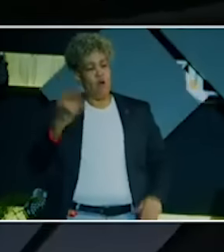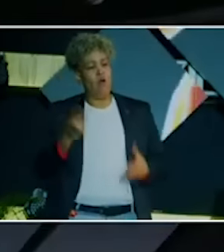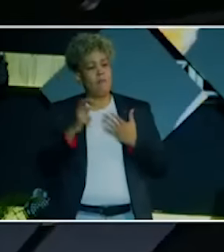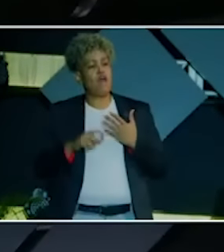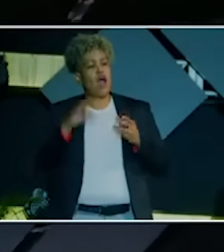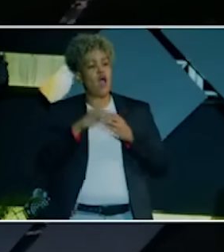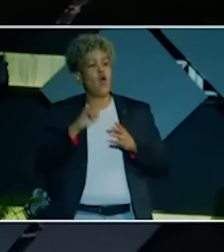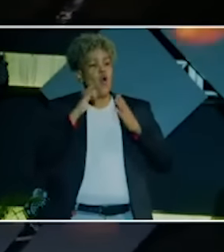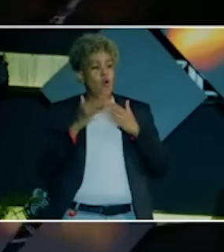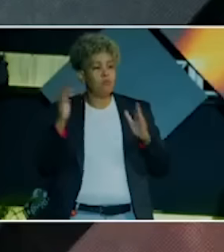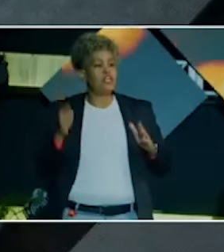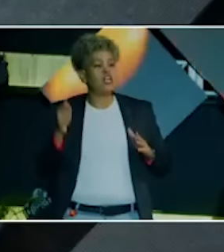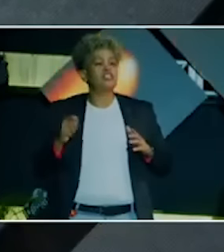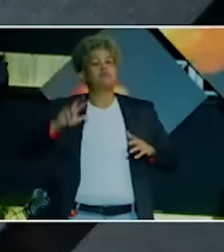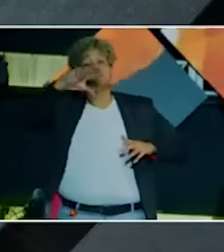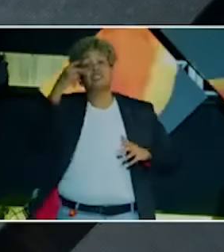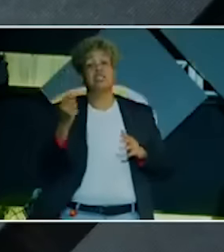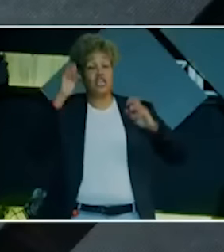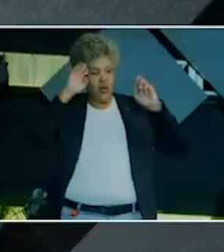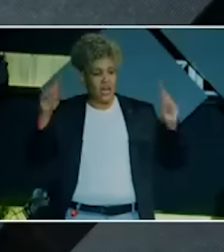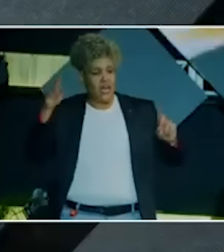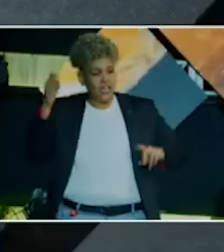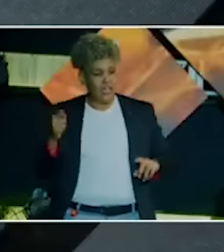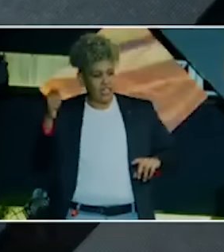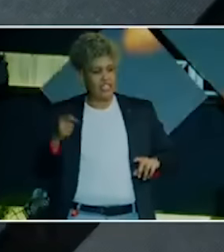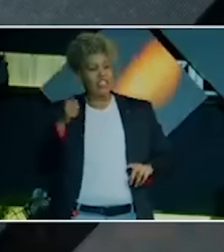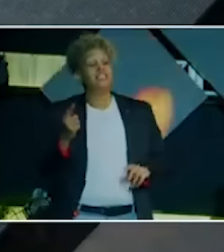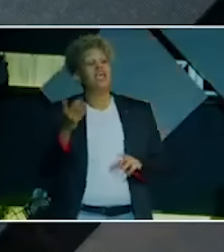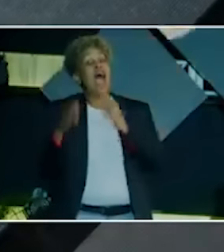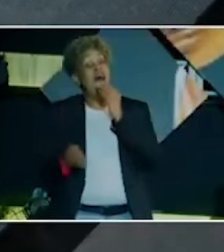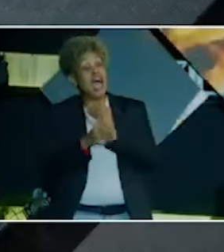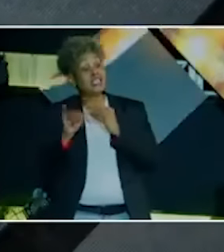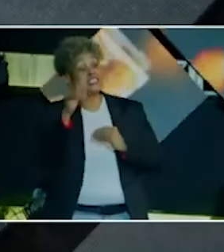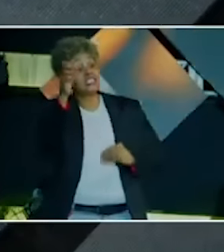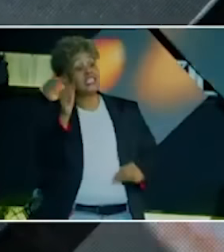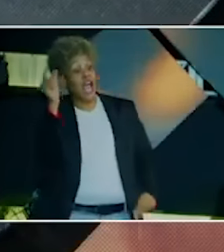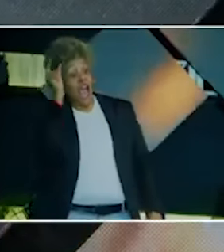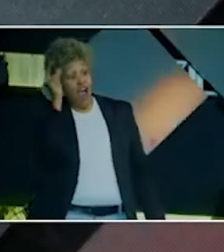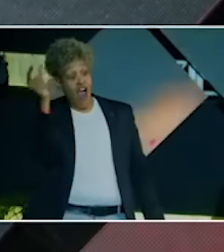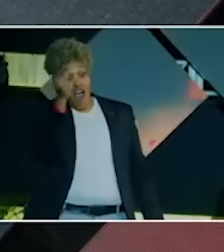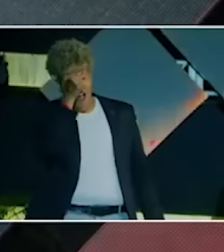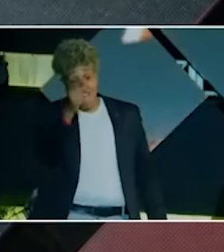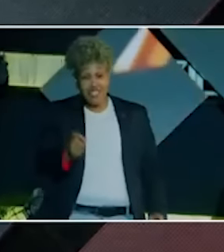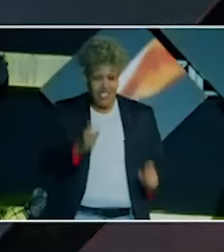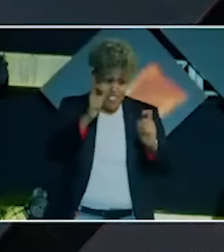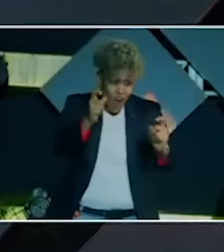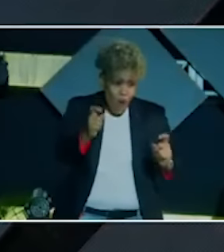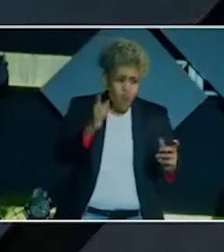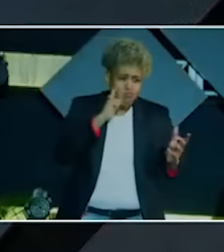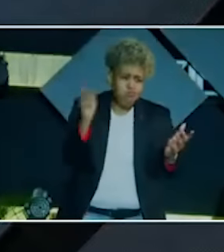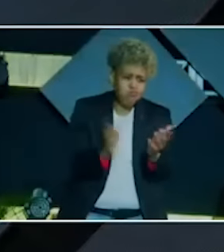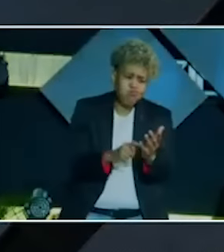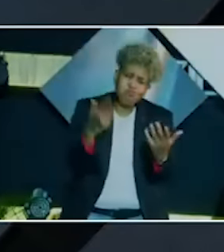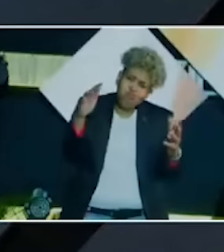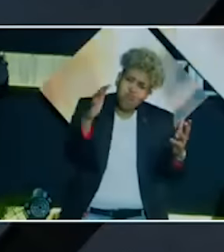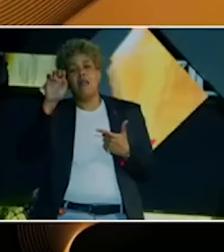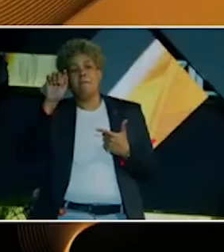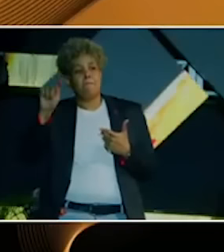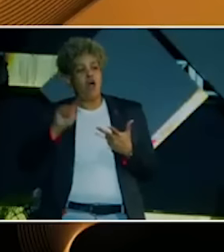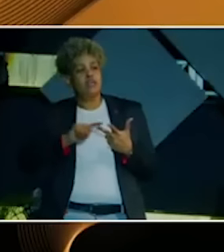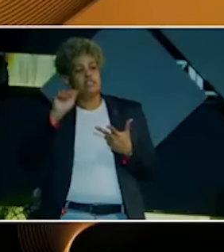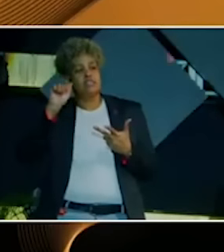were highlighted for their work in various areas such as sports, agriculture, youth development practitioner,